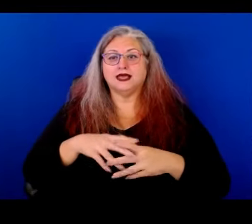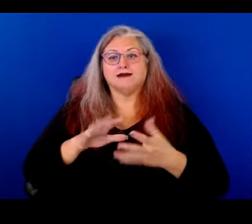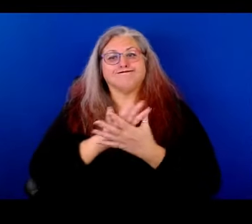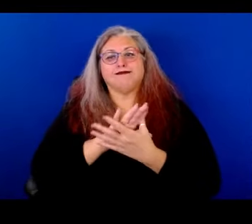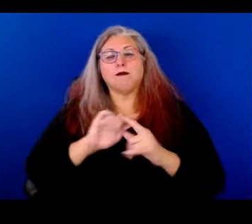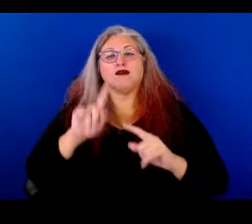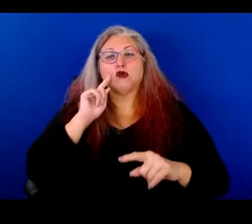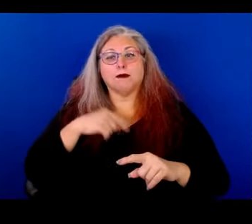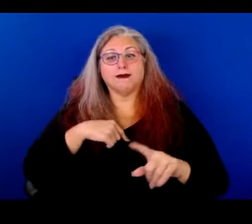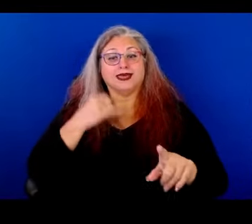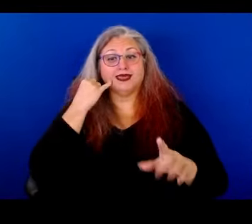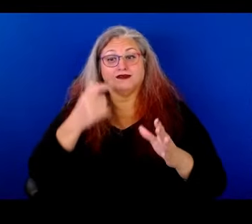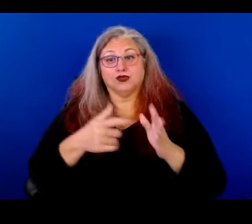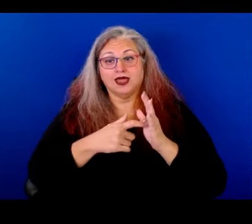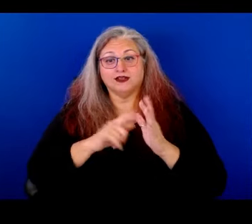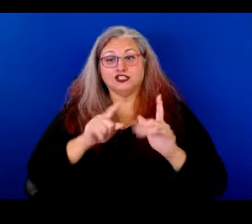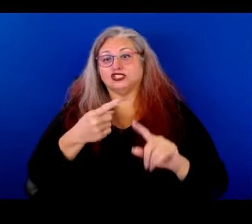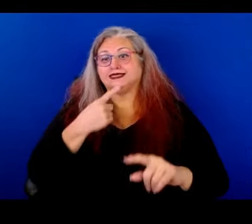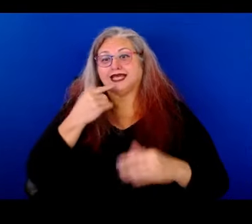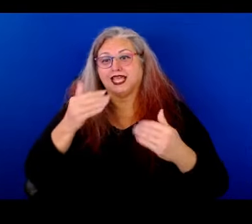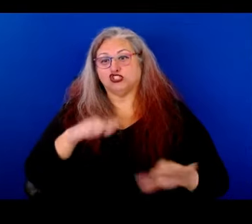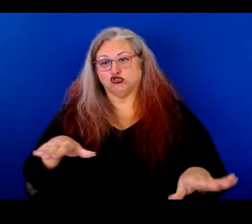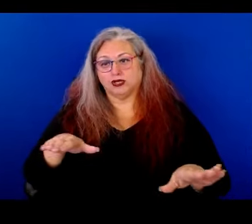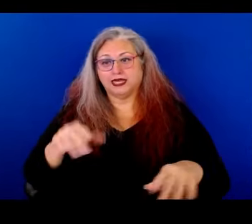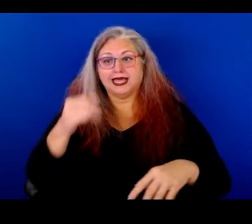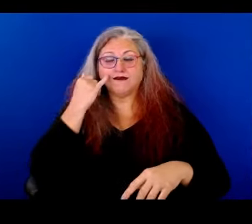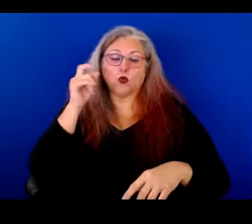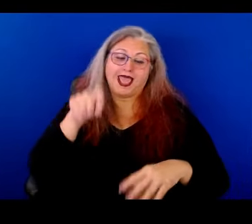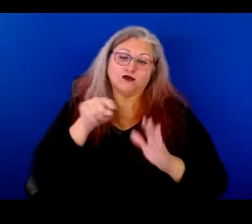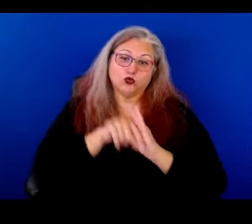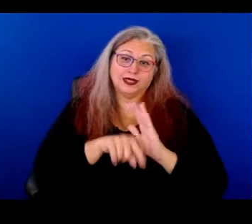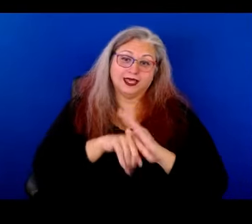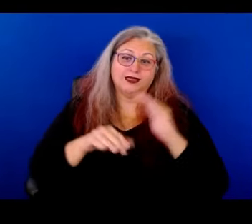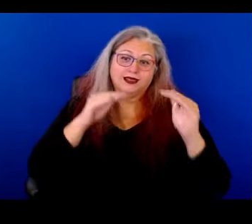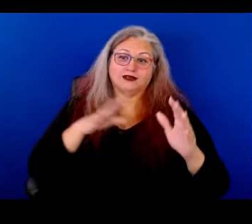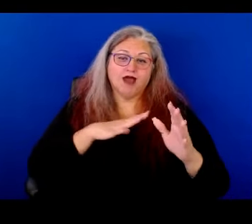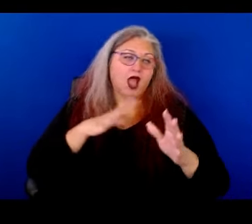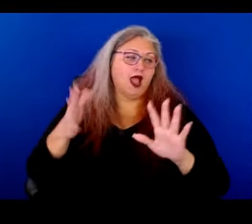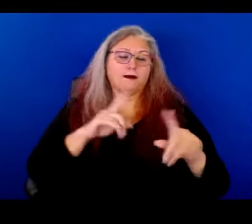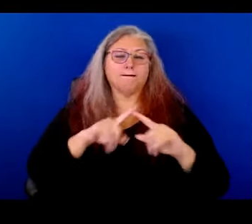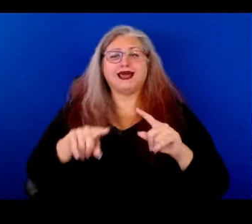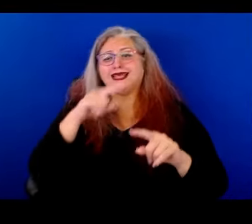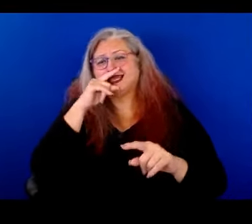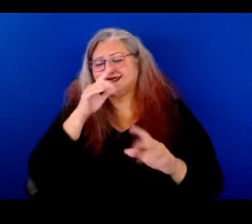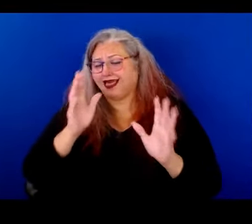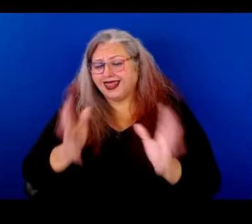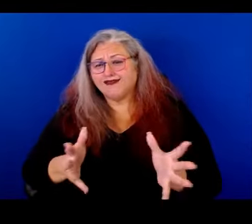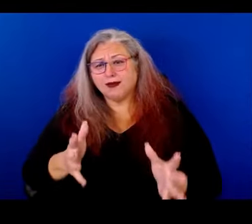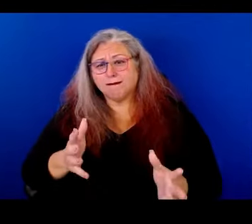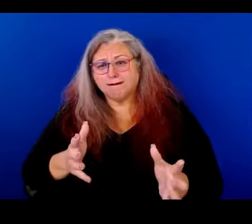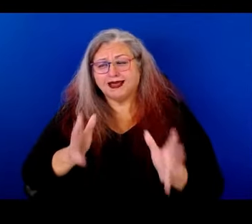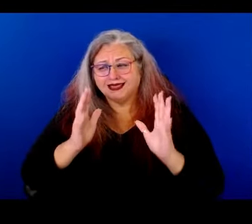We have to, if you have to, just say children. Like, if we have to kill the adults, kill the adults. It's fine. But please.